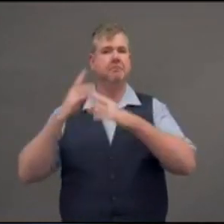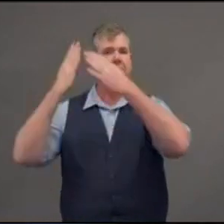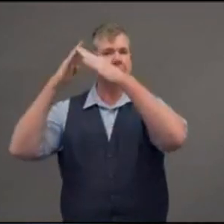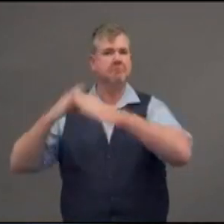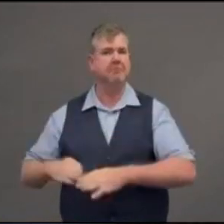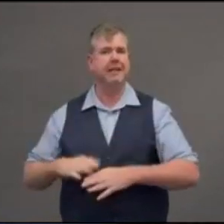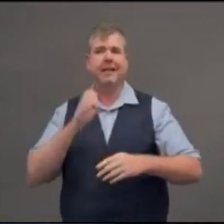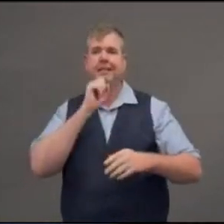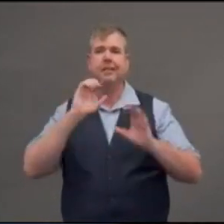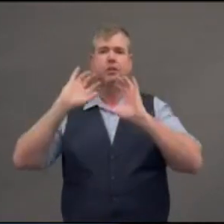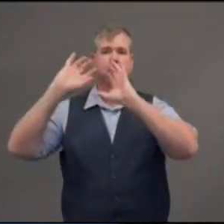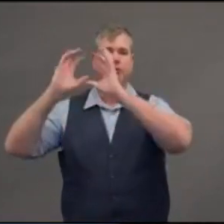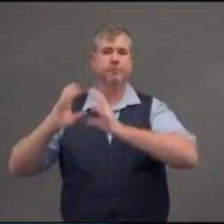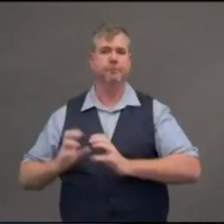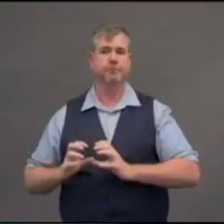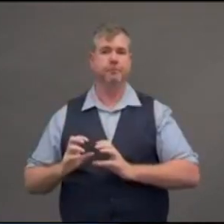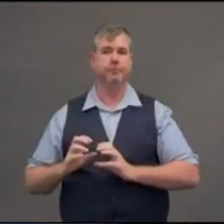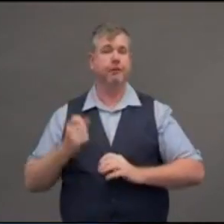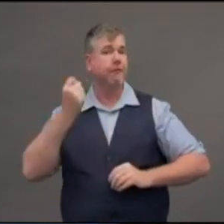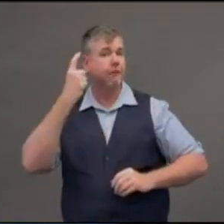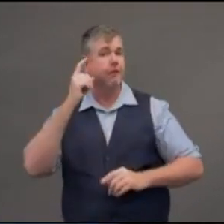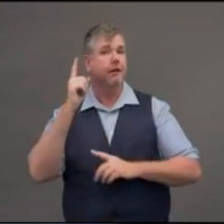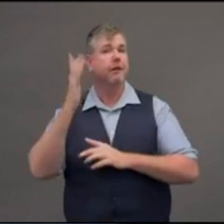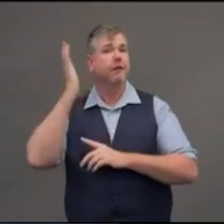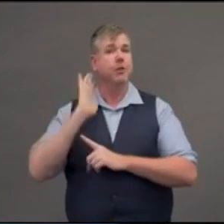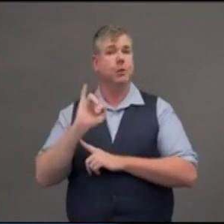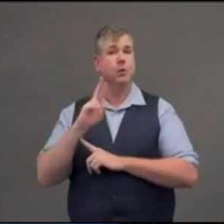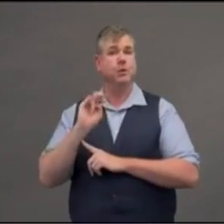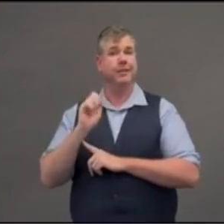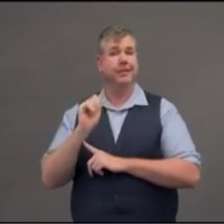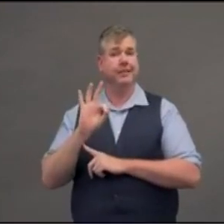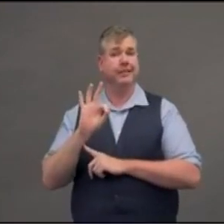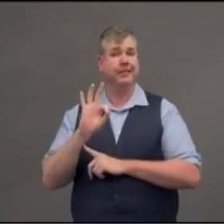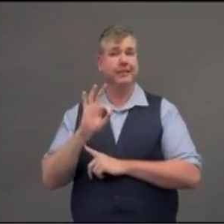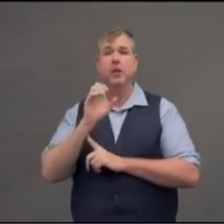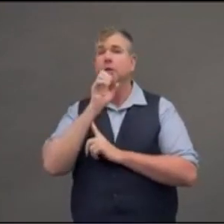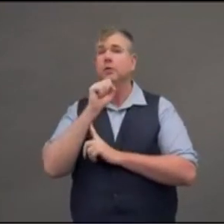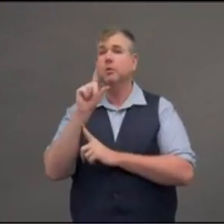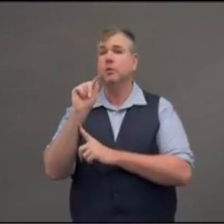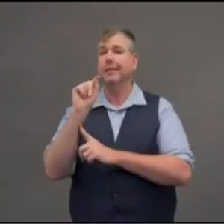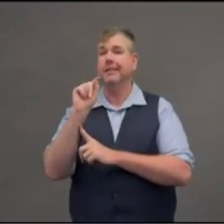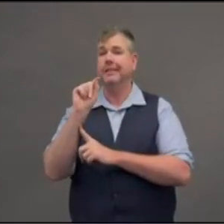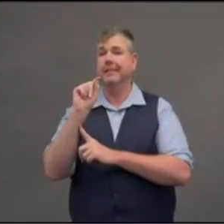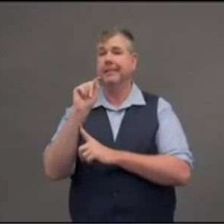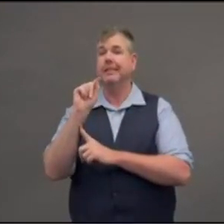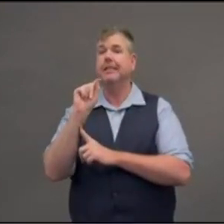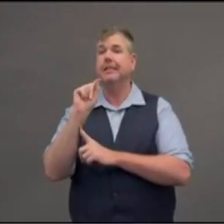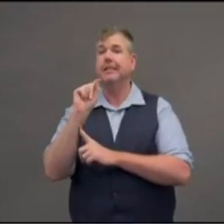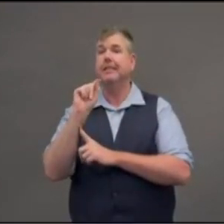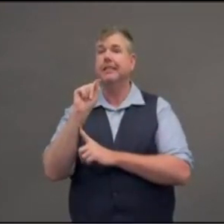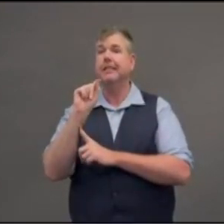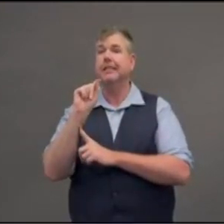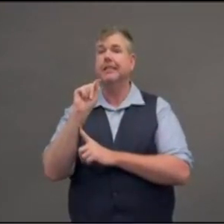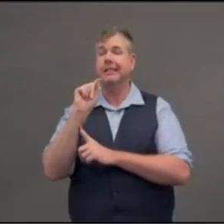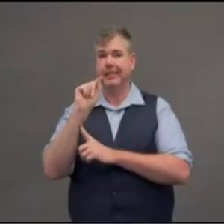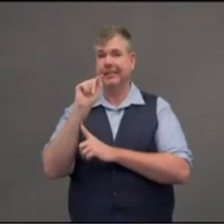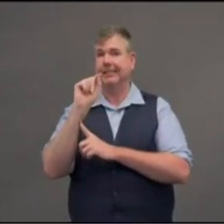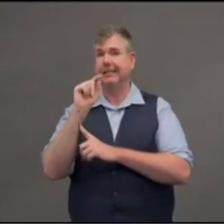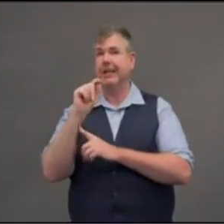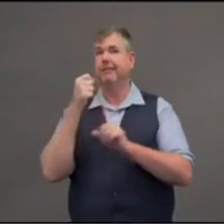the numbers for 20 and under were at 6.5%, and for 21 to 30, it was at